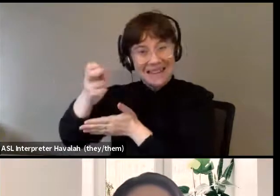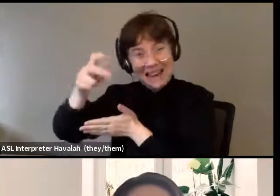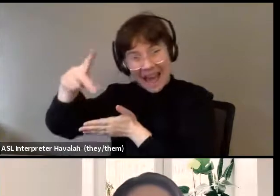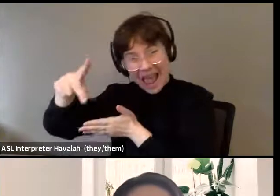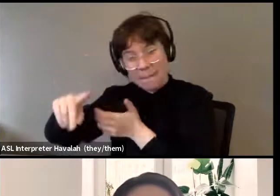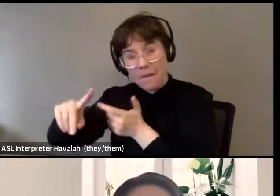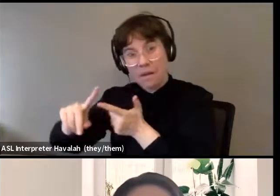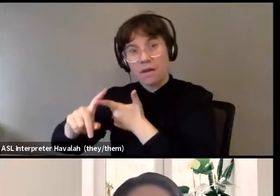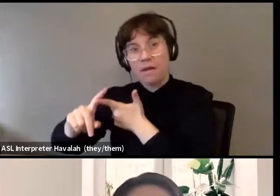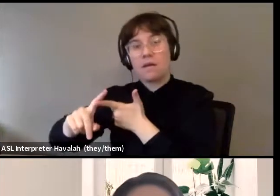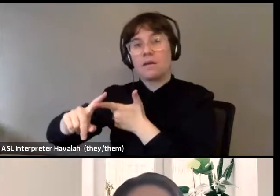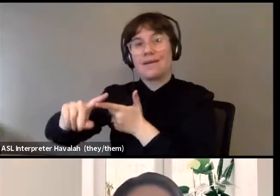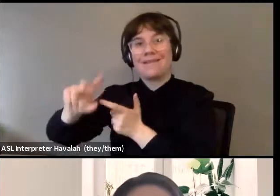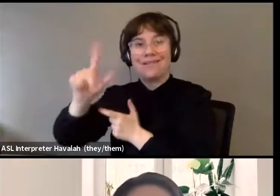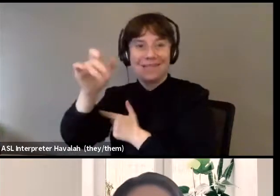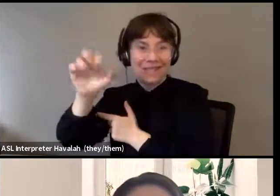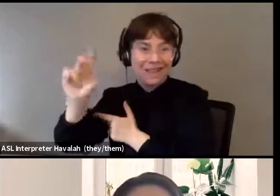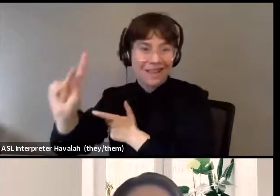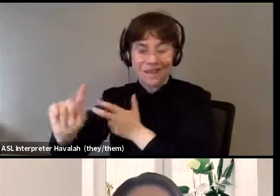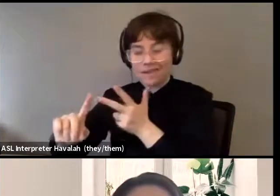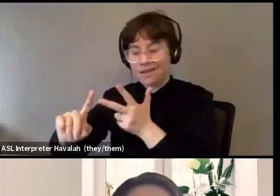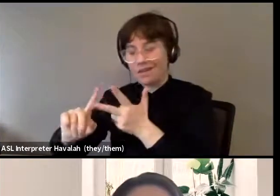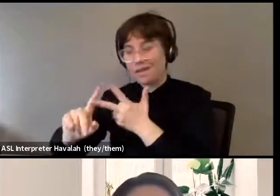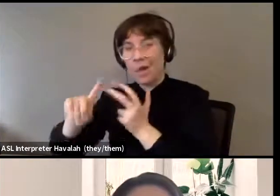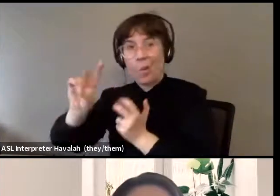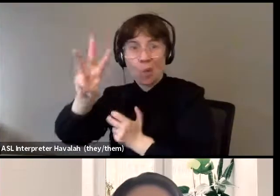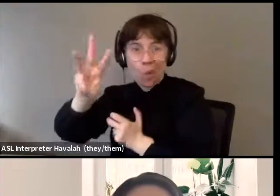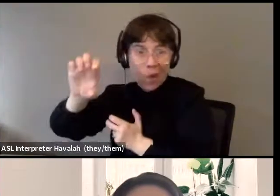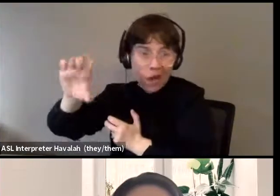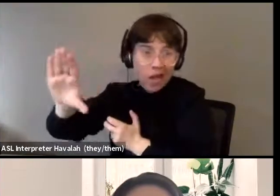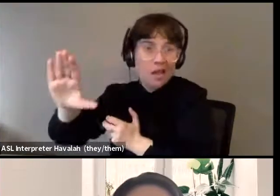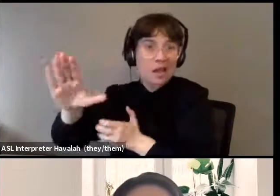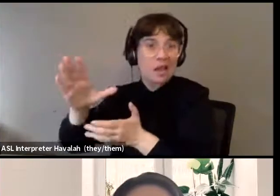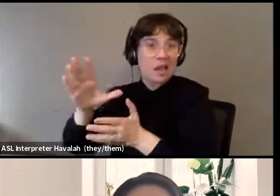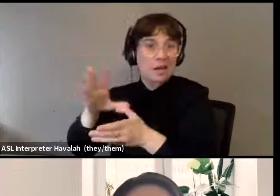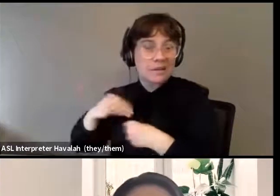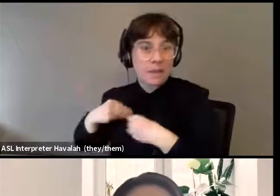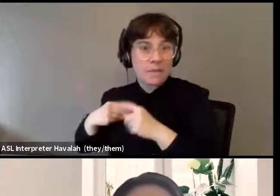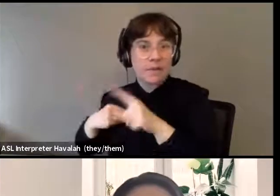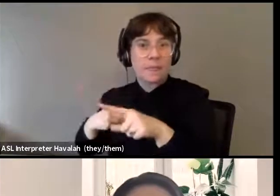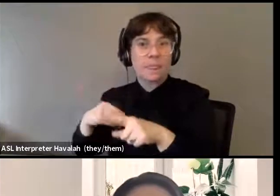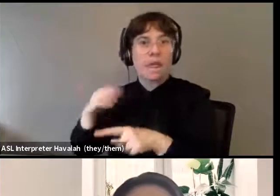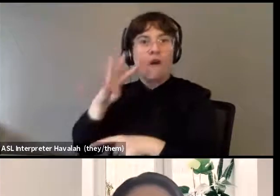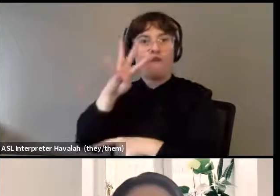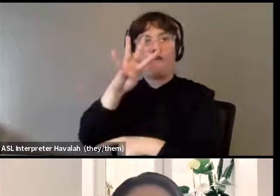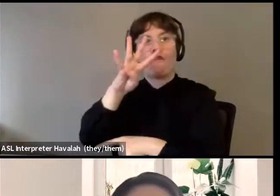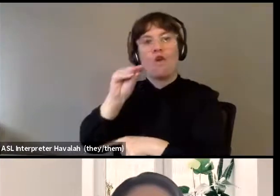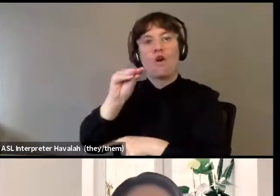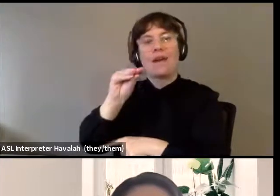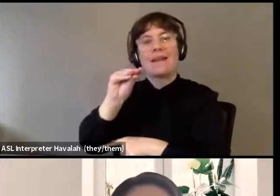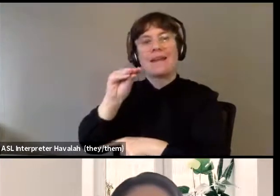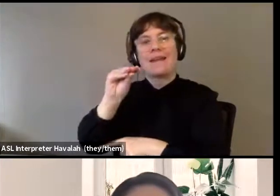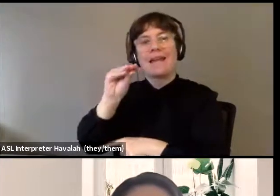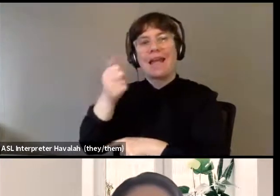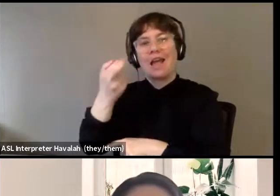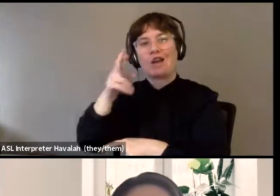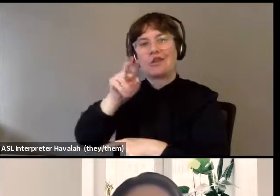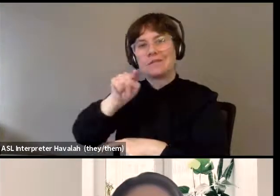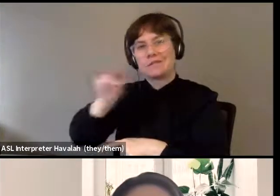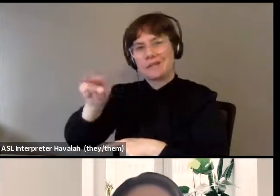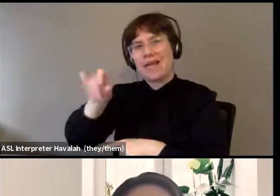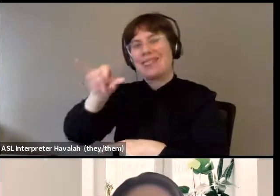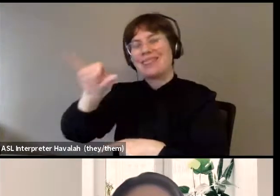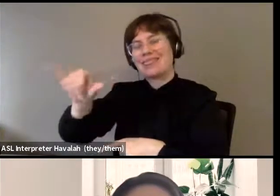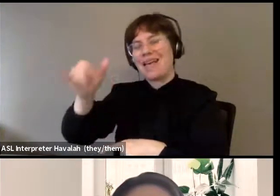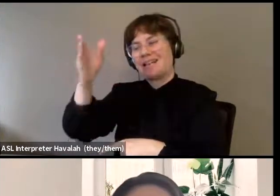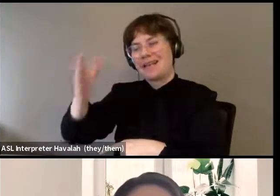you accept the way that I can afford it? 40 acres comes down firmly in this side of food justice. We are all about